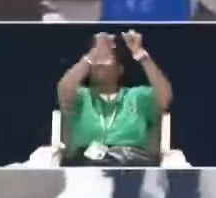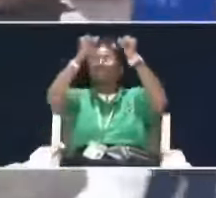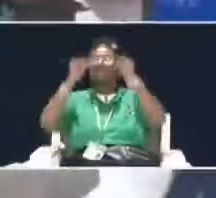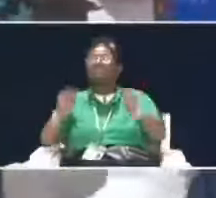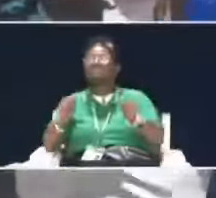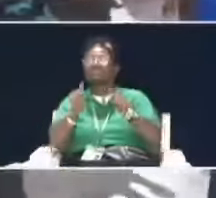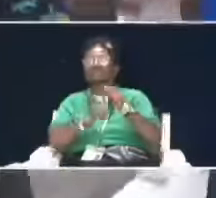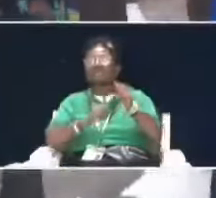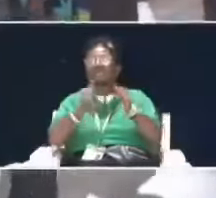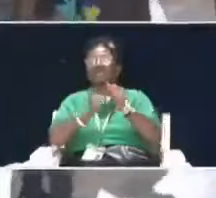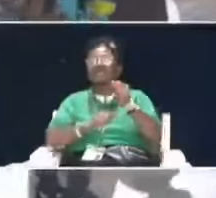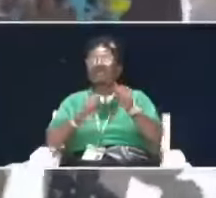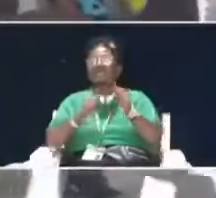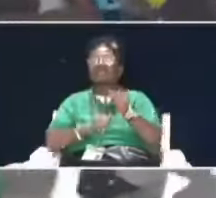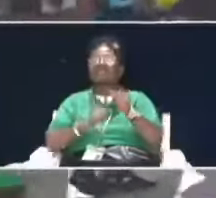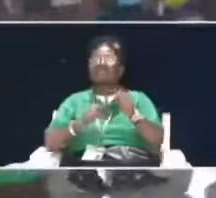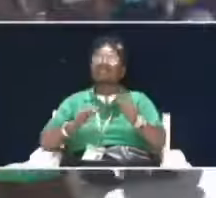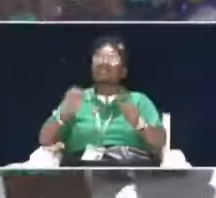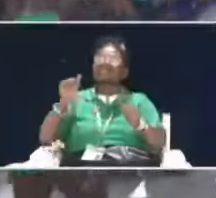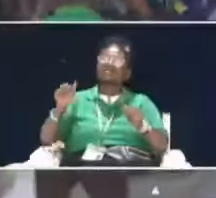every agent of the devil